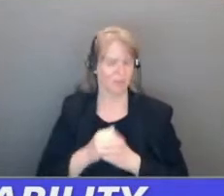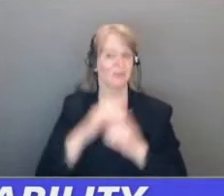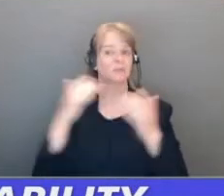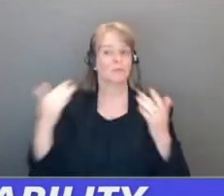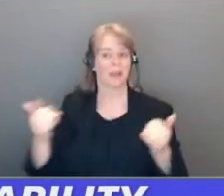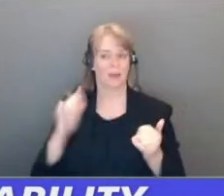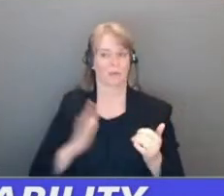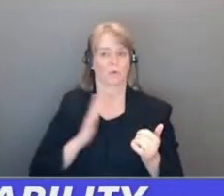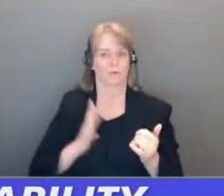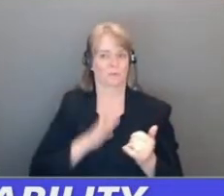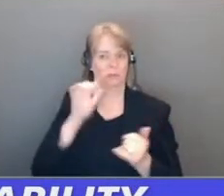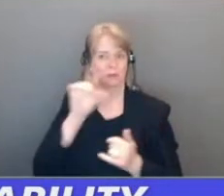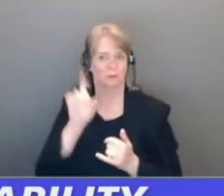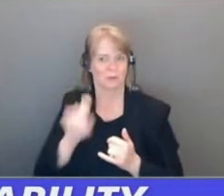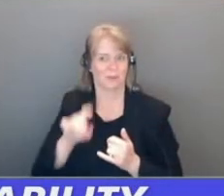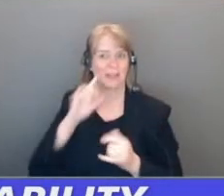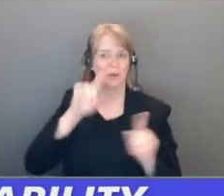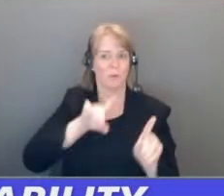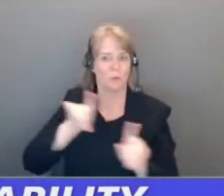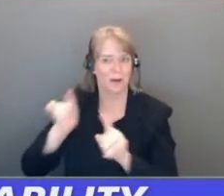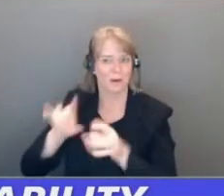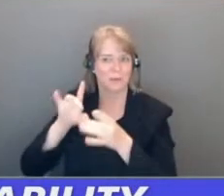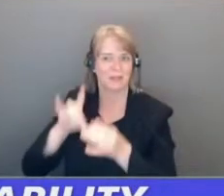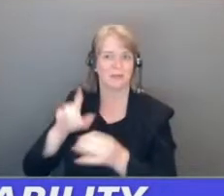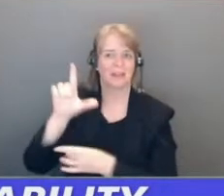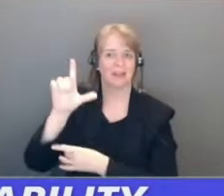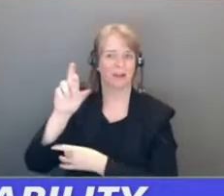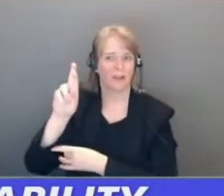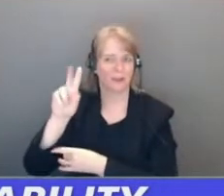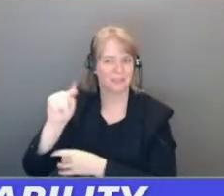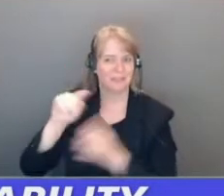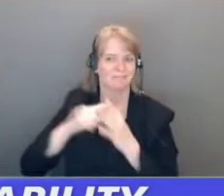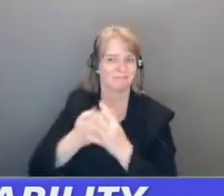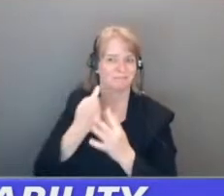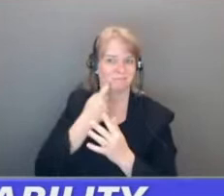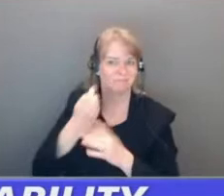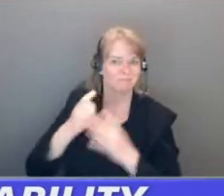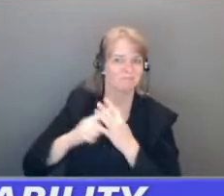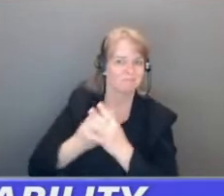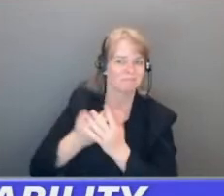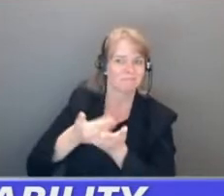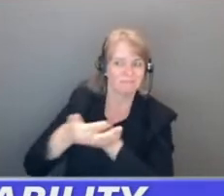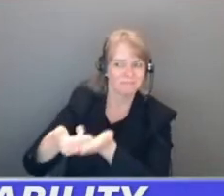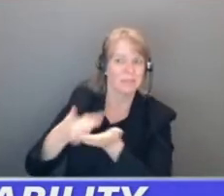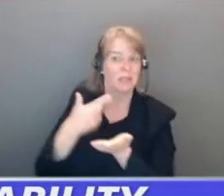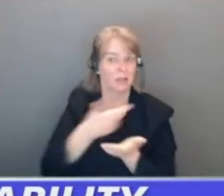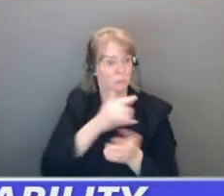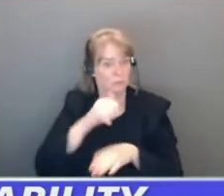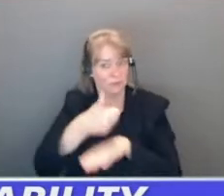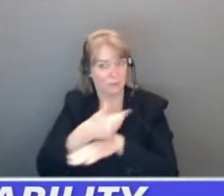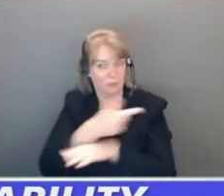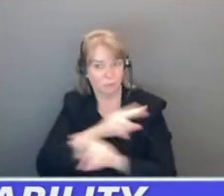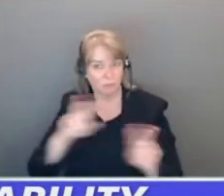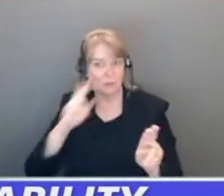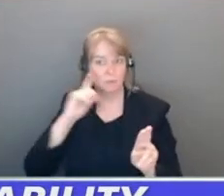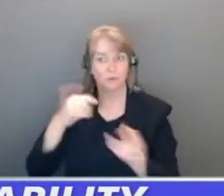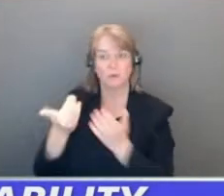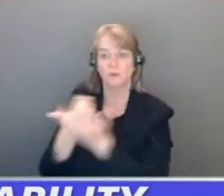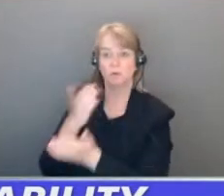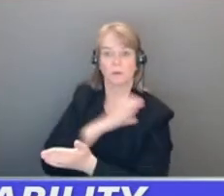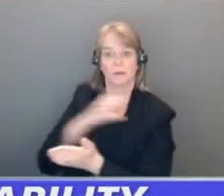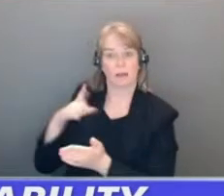LRT, have we set up the new council and the new mayor for success to come in the next